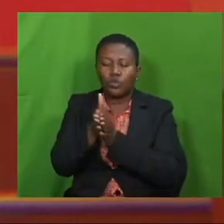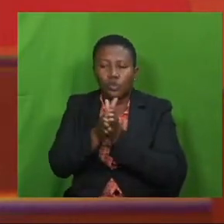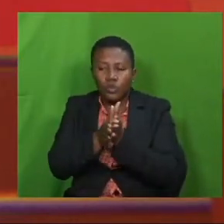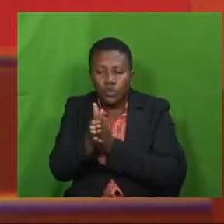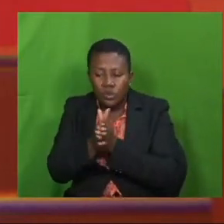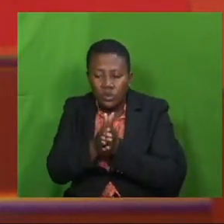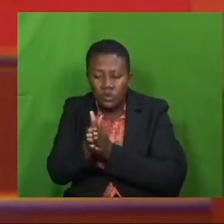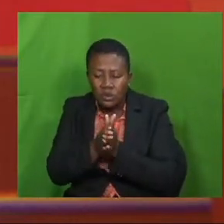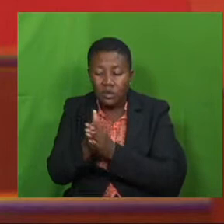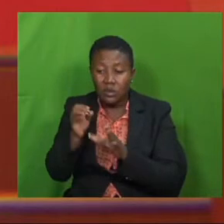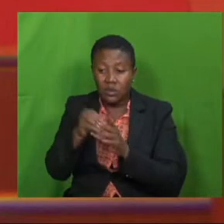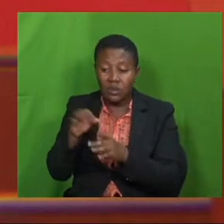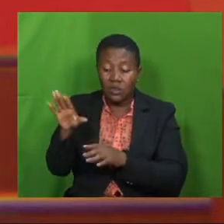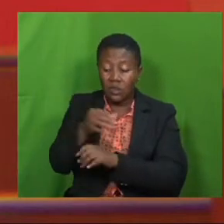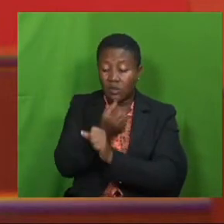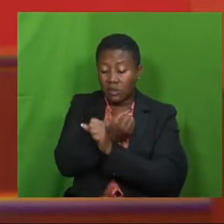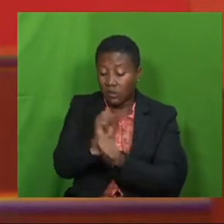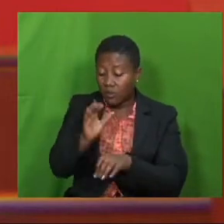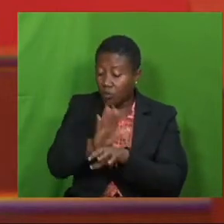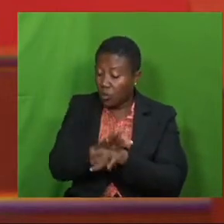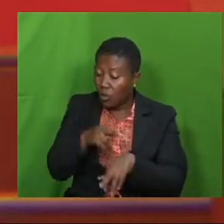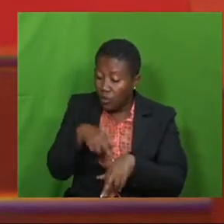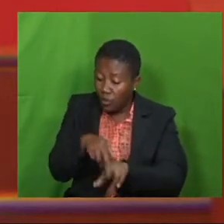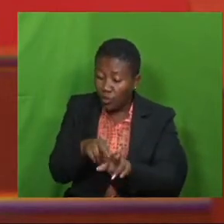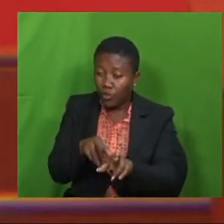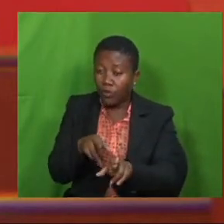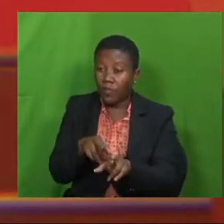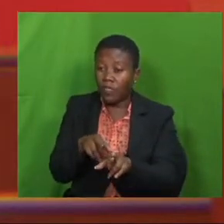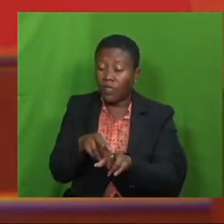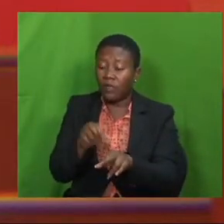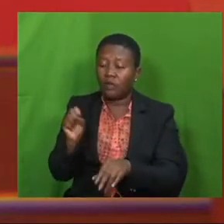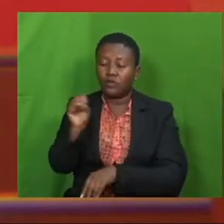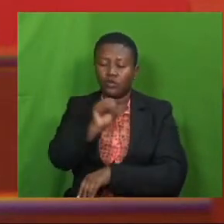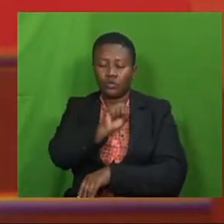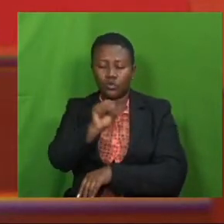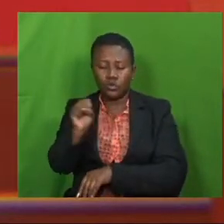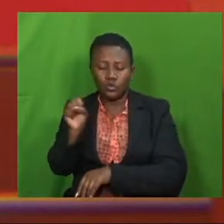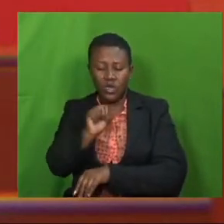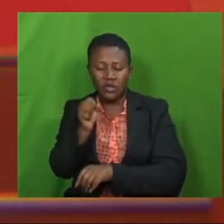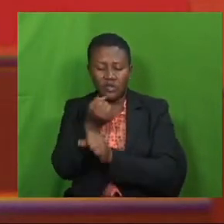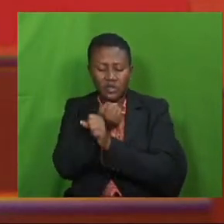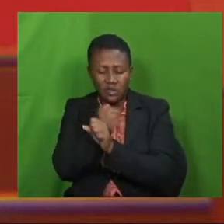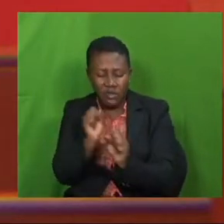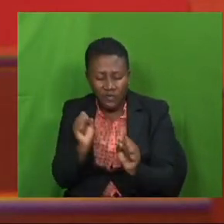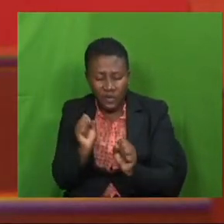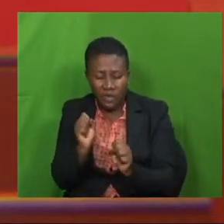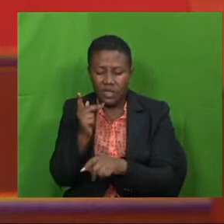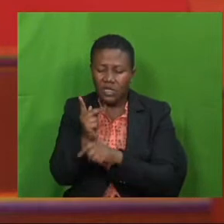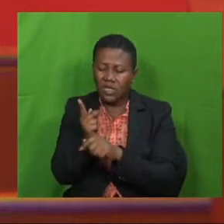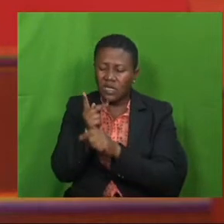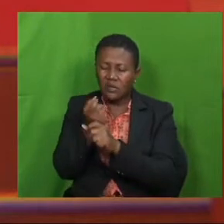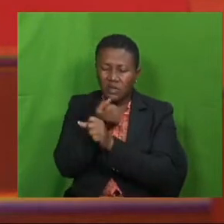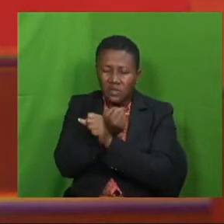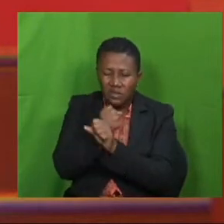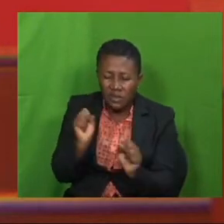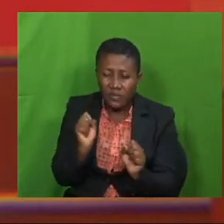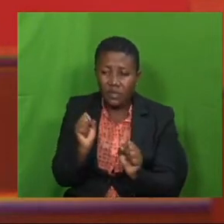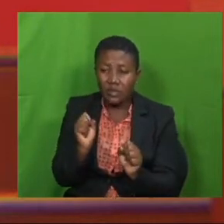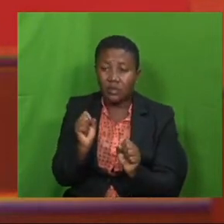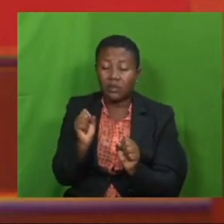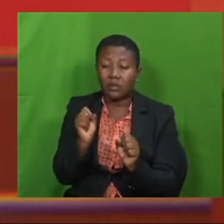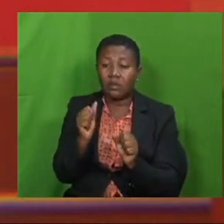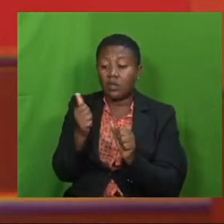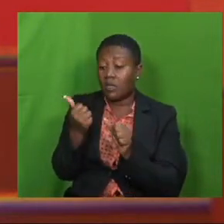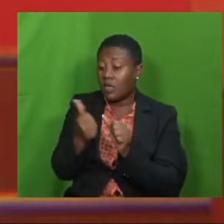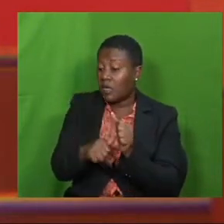safety in our roads. Drive cautiously and keep safe at every